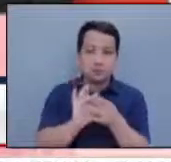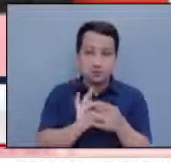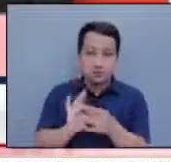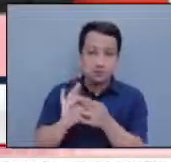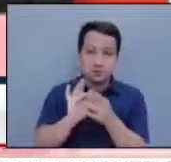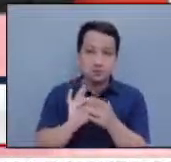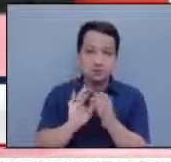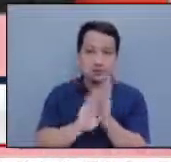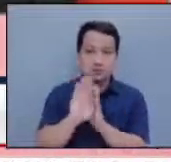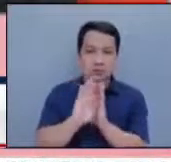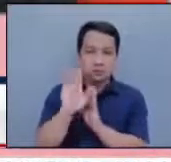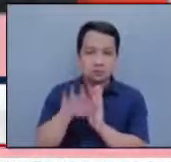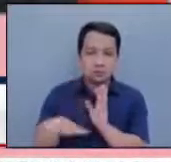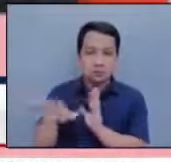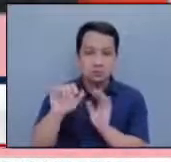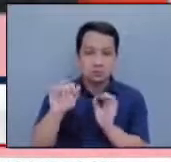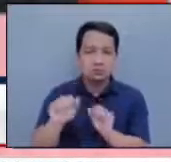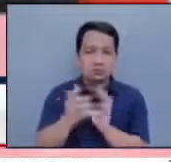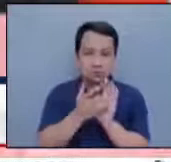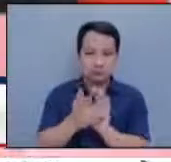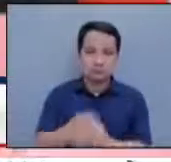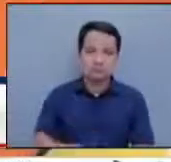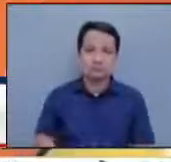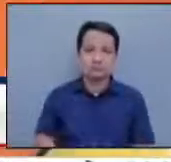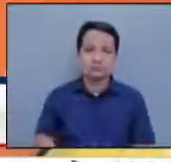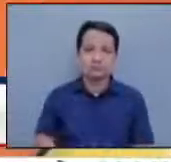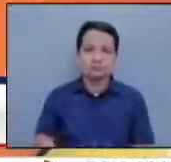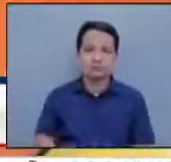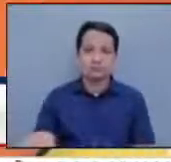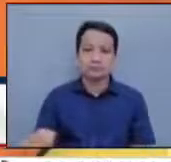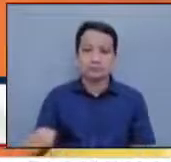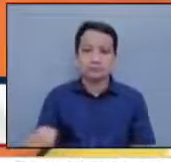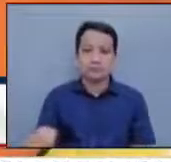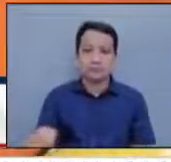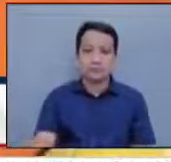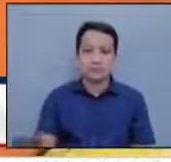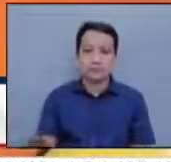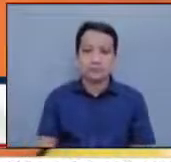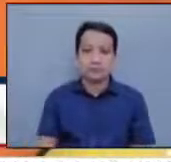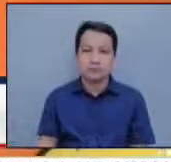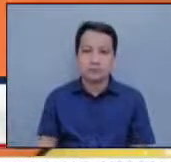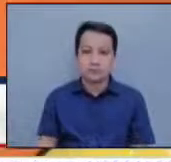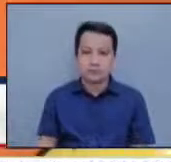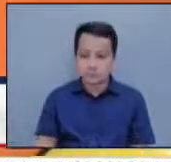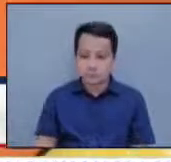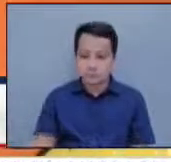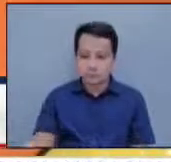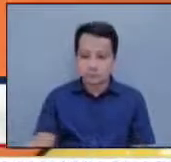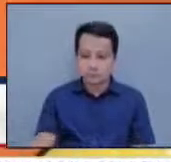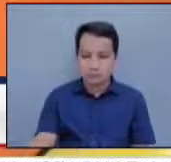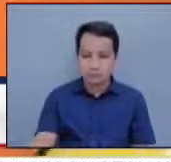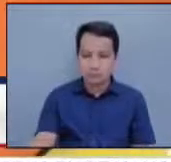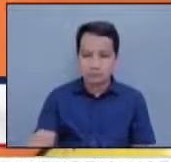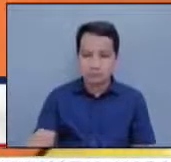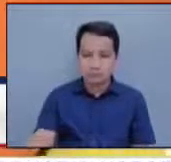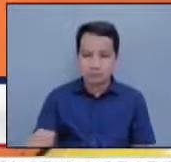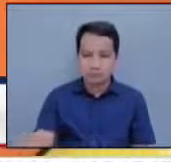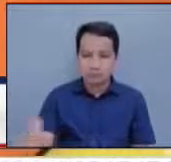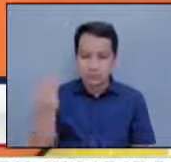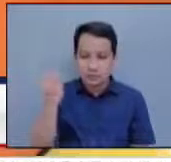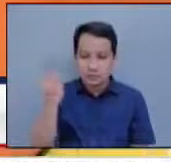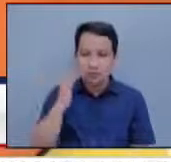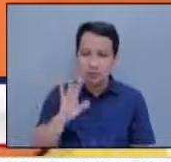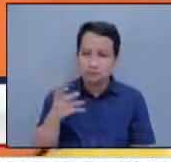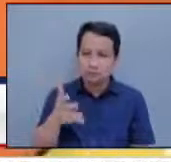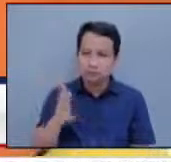development in our community. Very interesting kasi kauna-unahan ito. So I want to know, bakit mo sinimulan itong award giving na